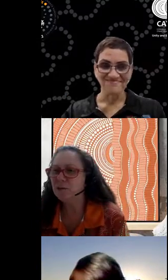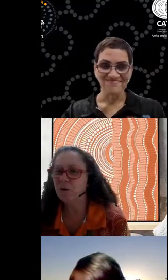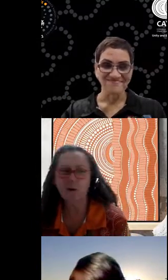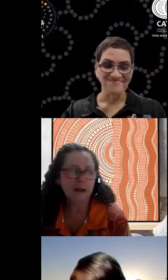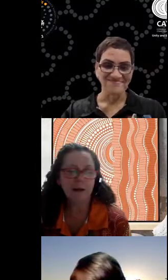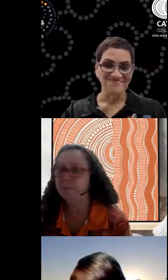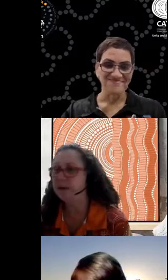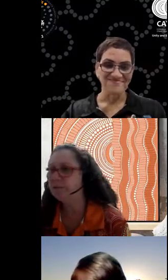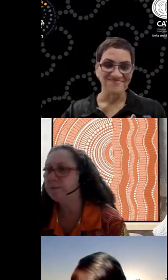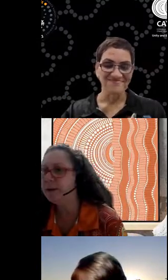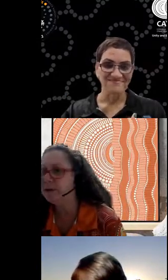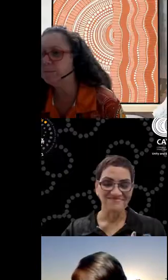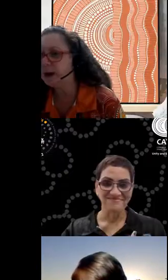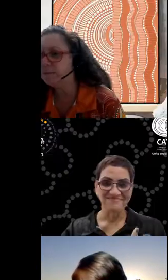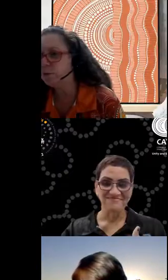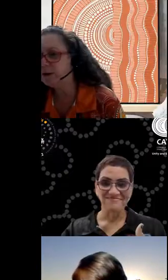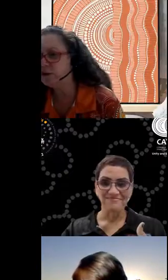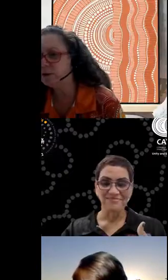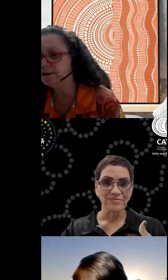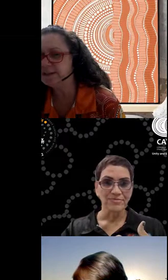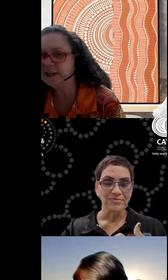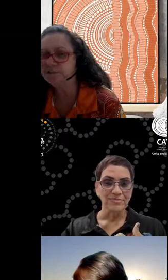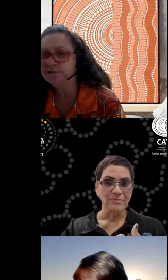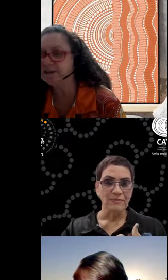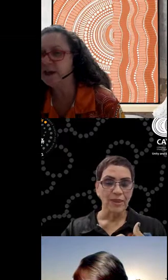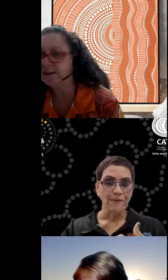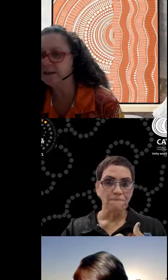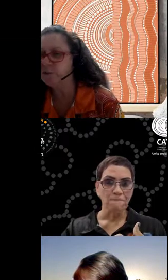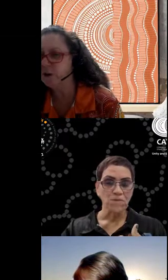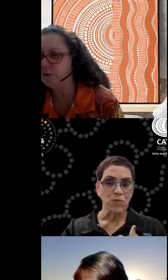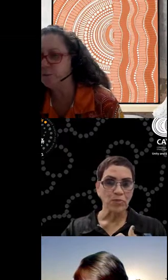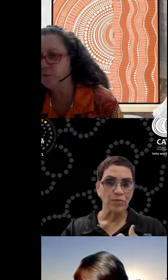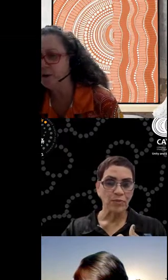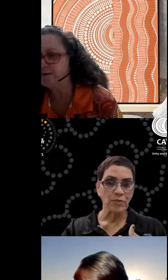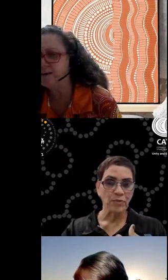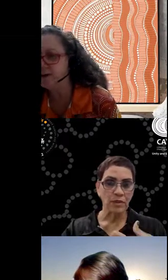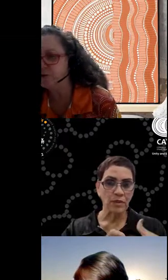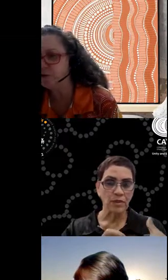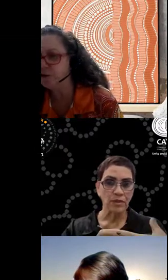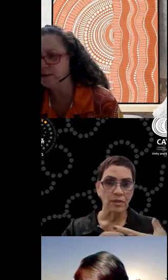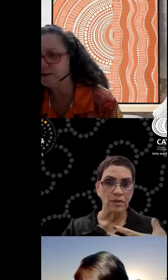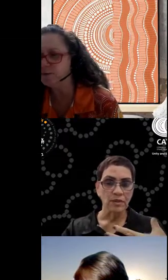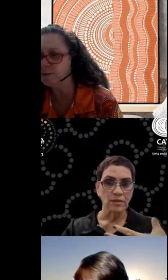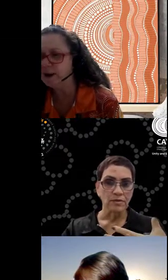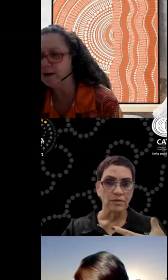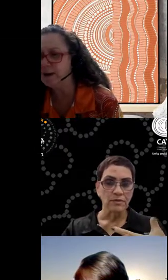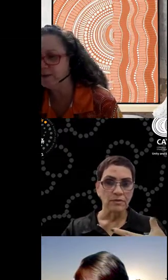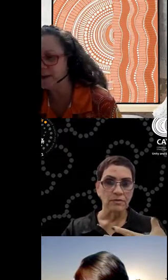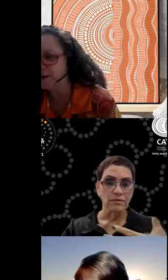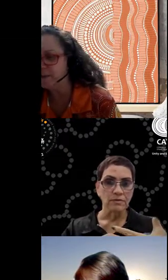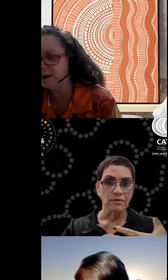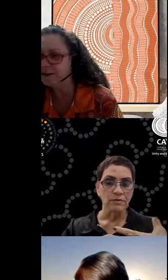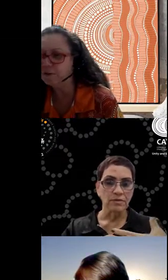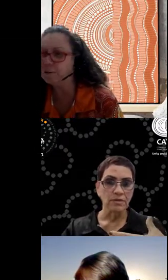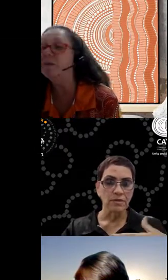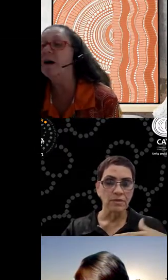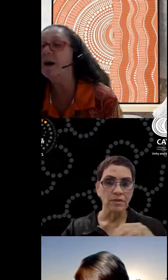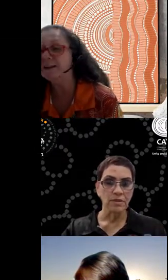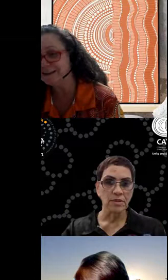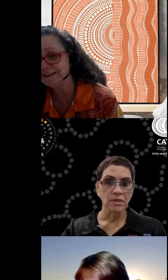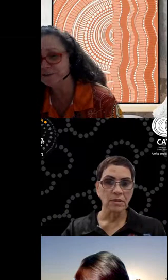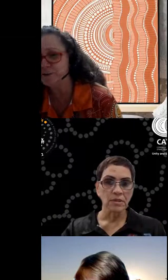Thank you, Roy. It'll be lovely. Maybe we can do it as gifts as well for International Nurses Week as